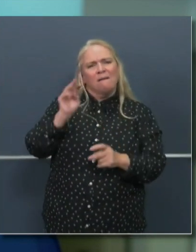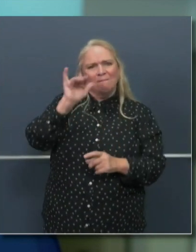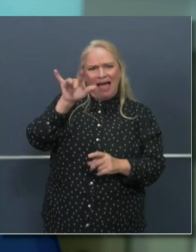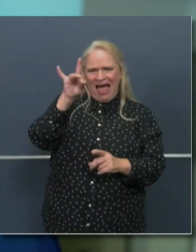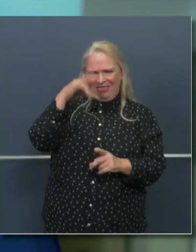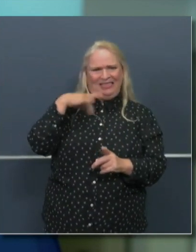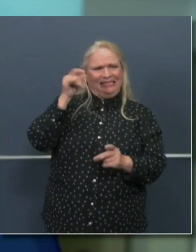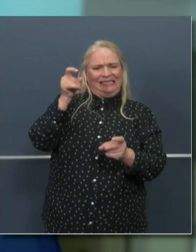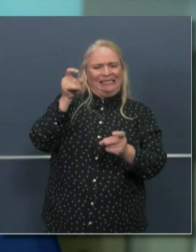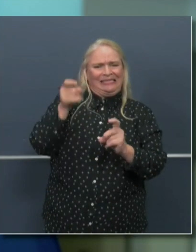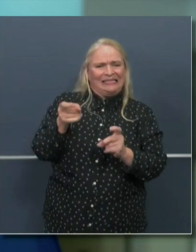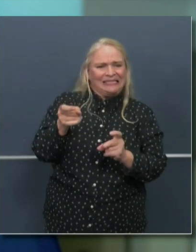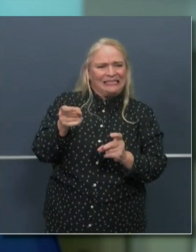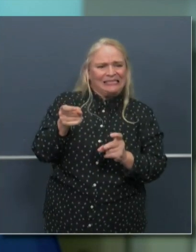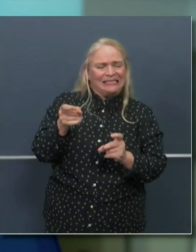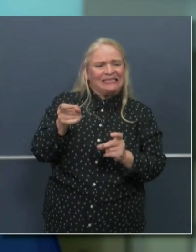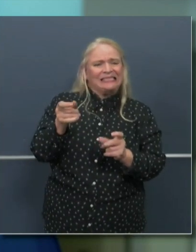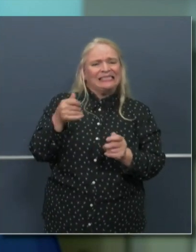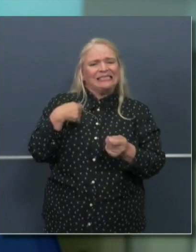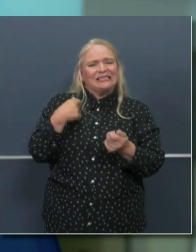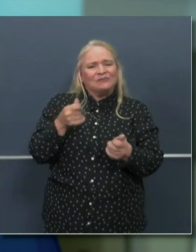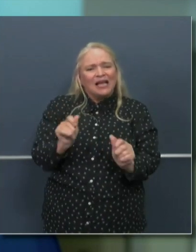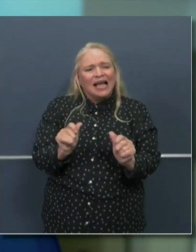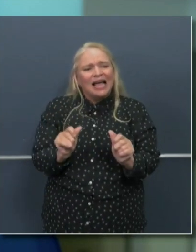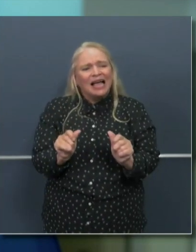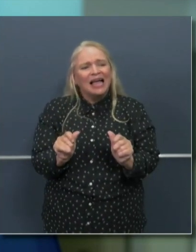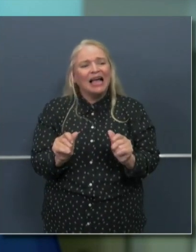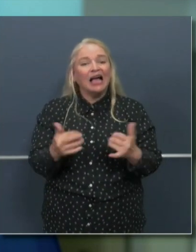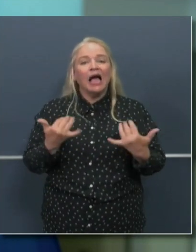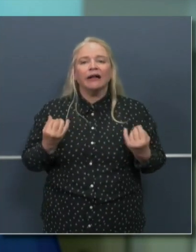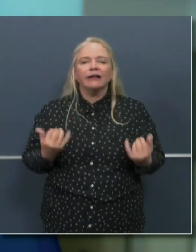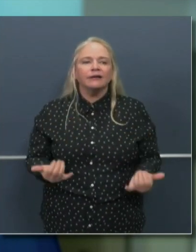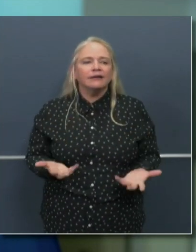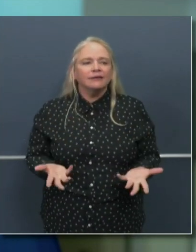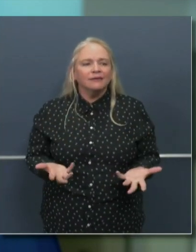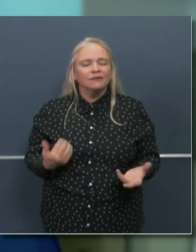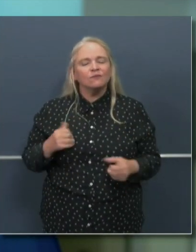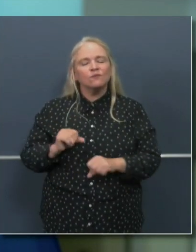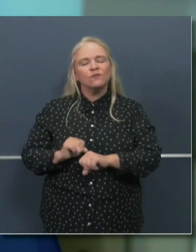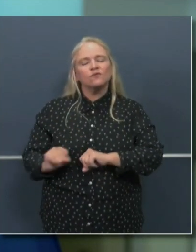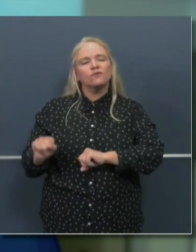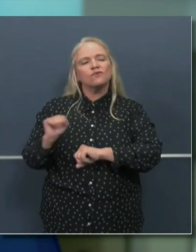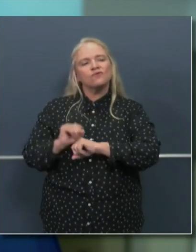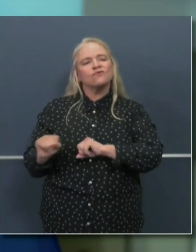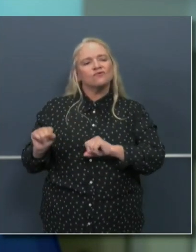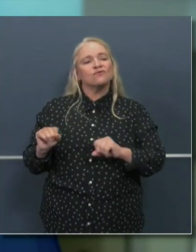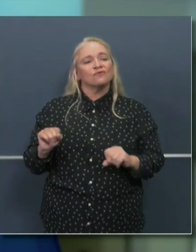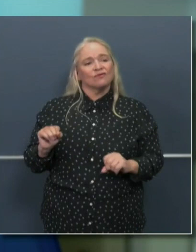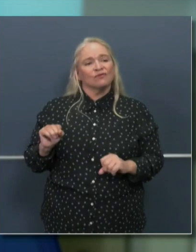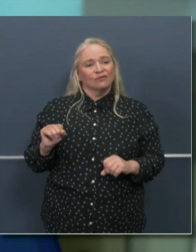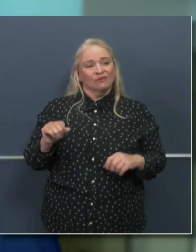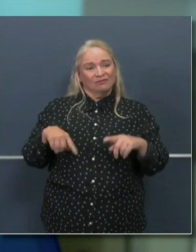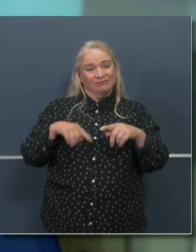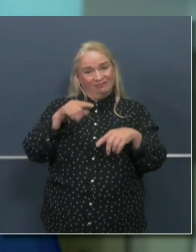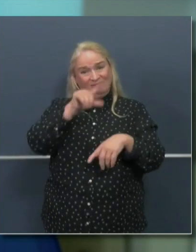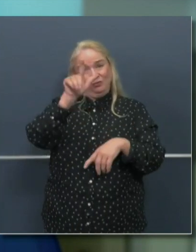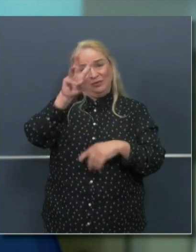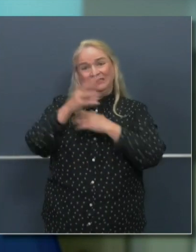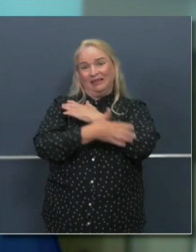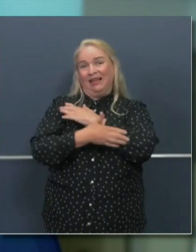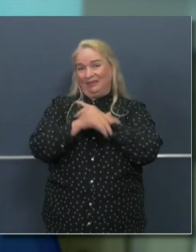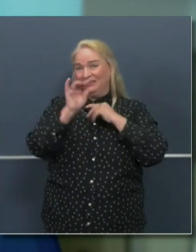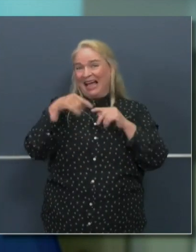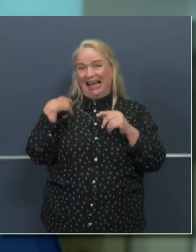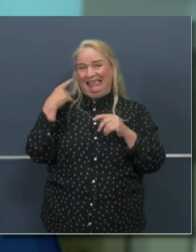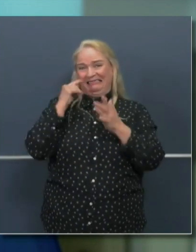relates to the modifications to the stay at home, and now working with these 26 counties to monitor and put that dimmer switch,